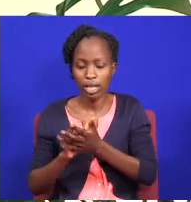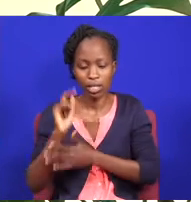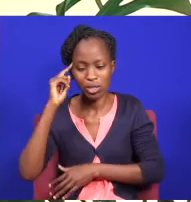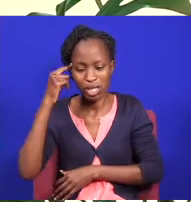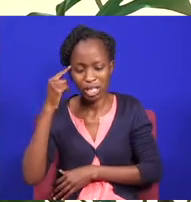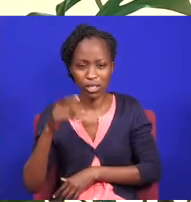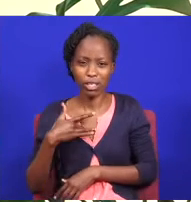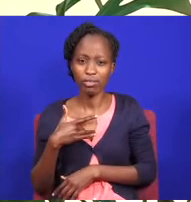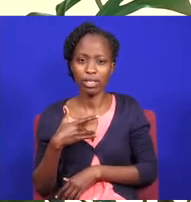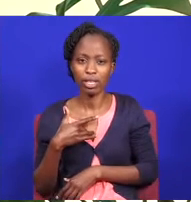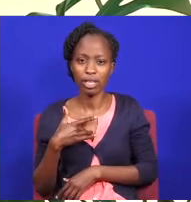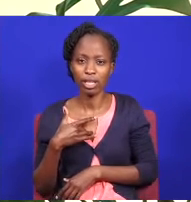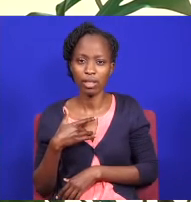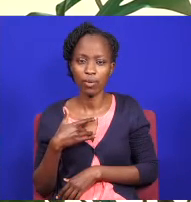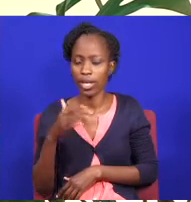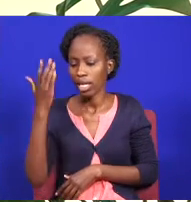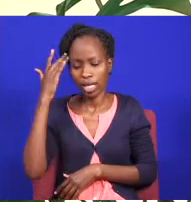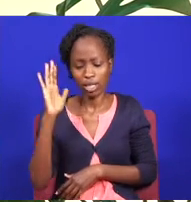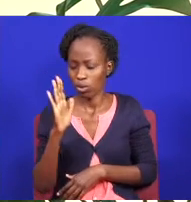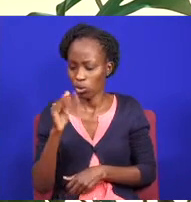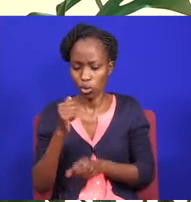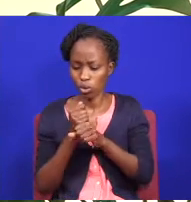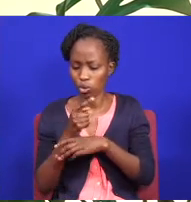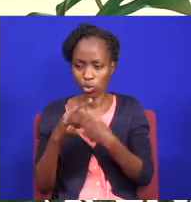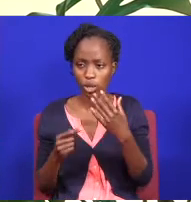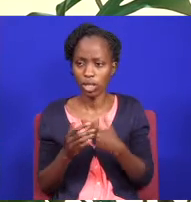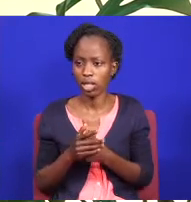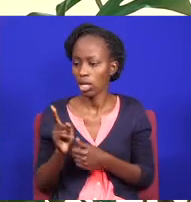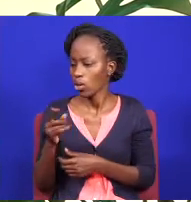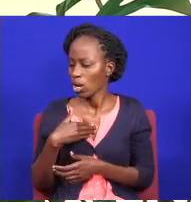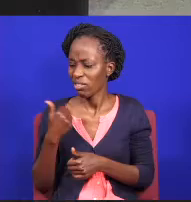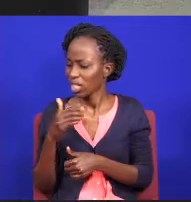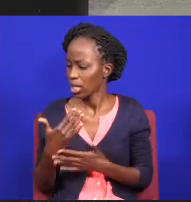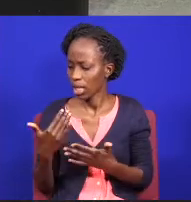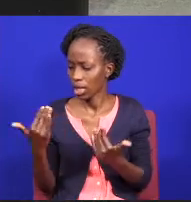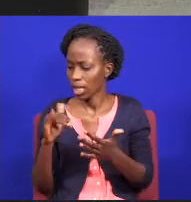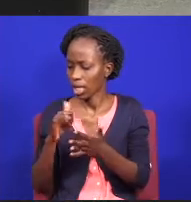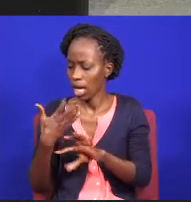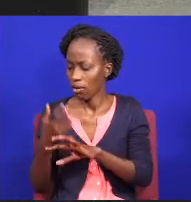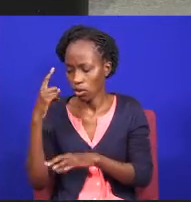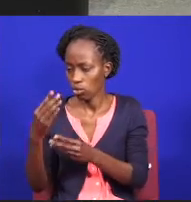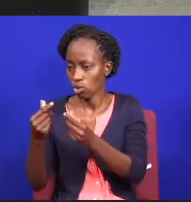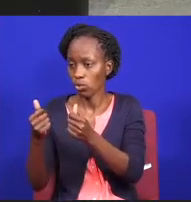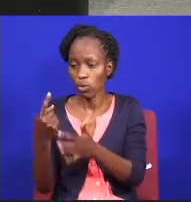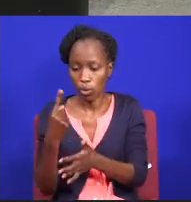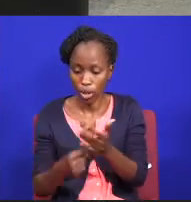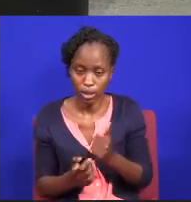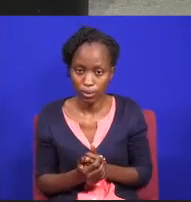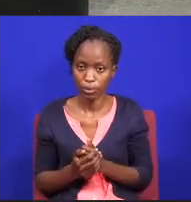like, I don't know what to do here. Tugi, do you have anything like that? Yes. What is it?